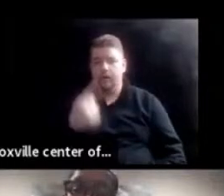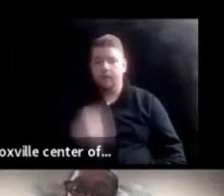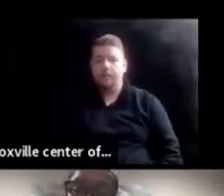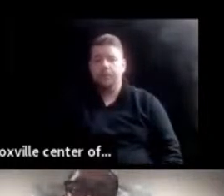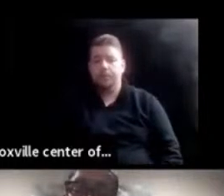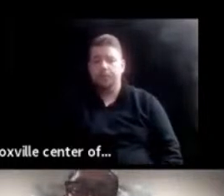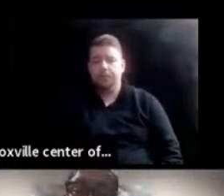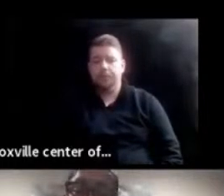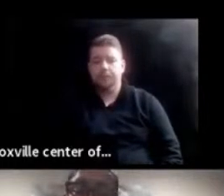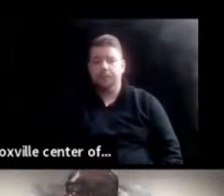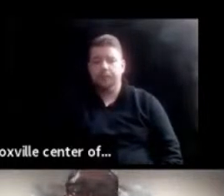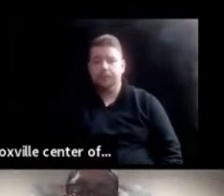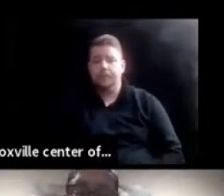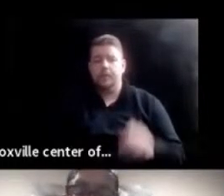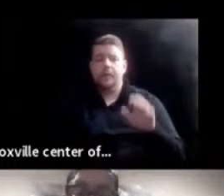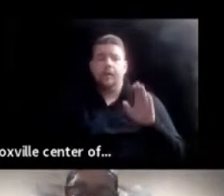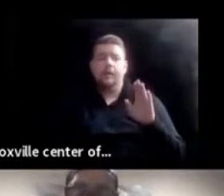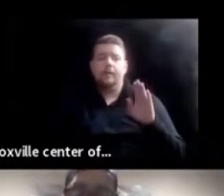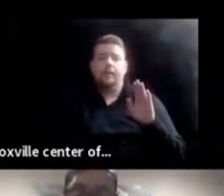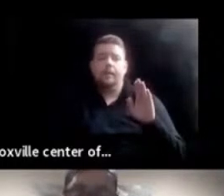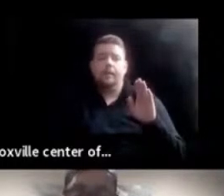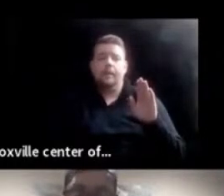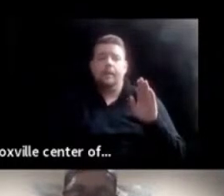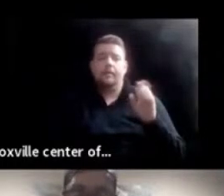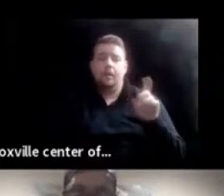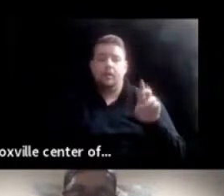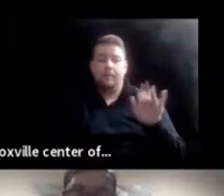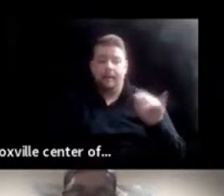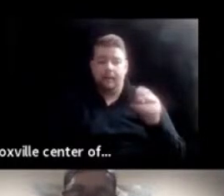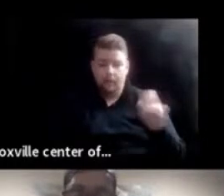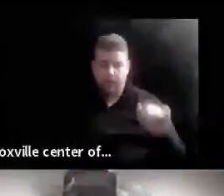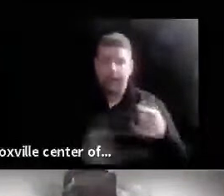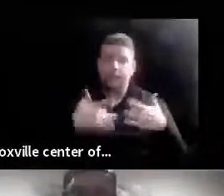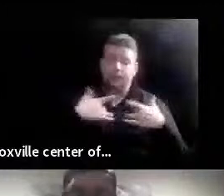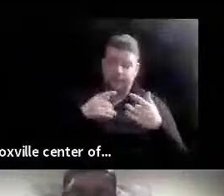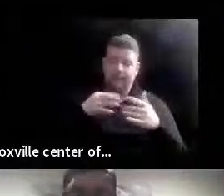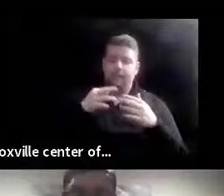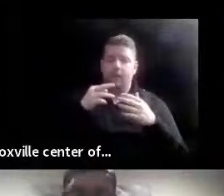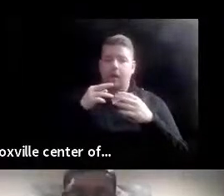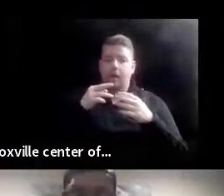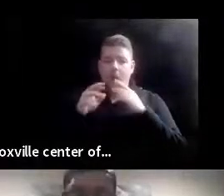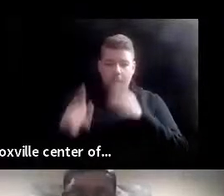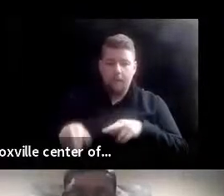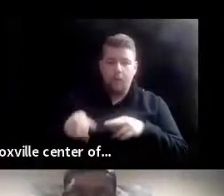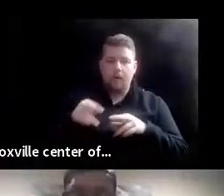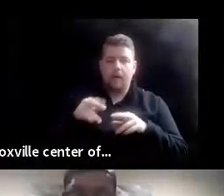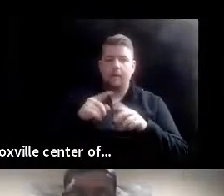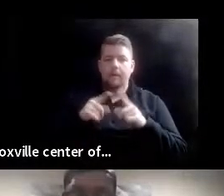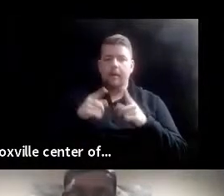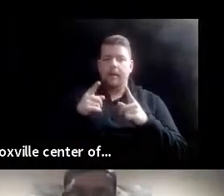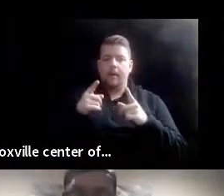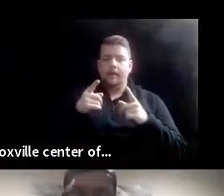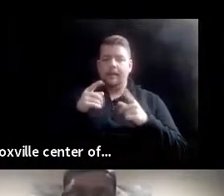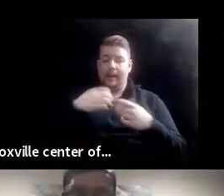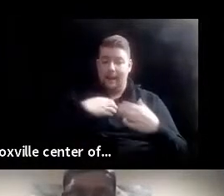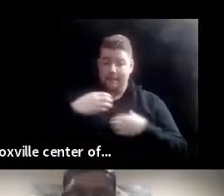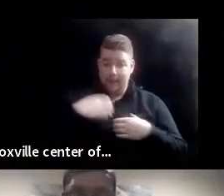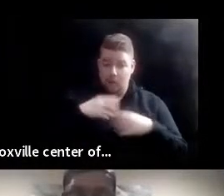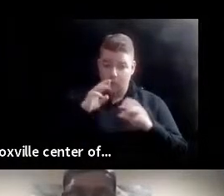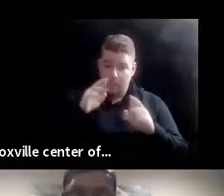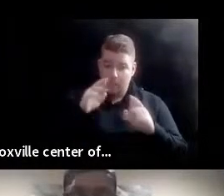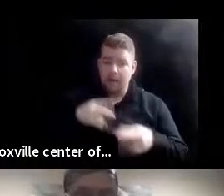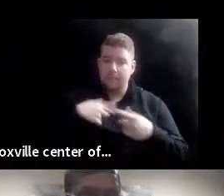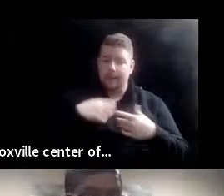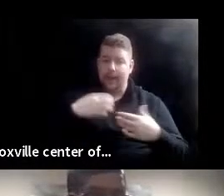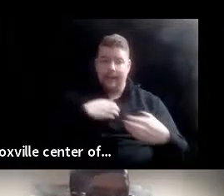I realize I normally give a complaint report at this time. However, I think complaints have